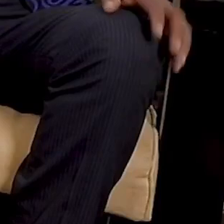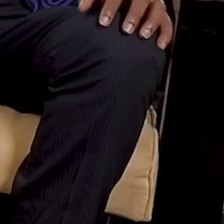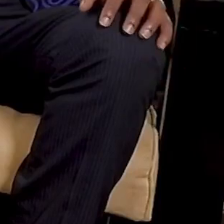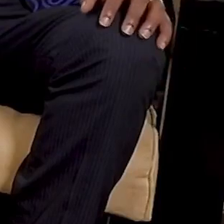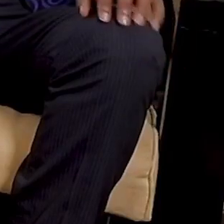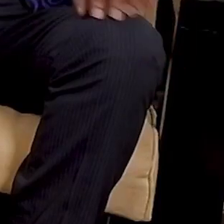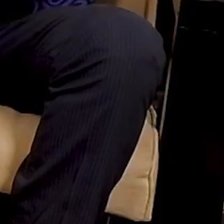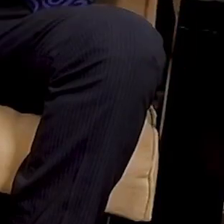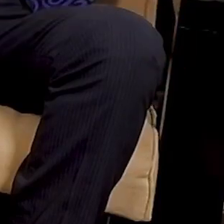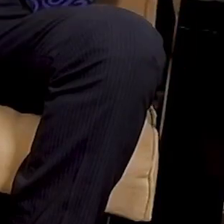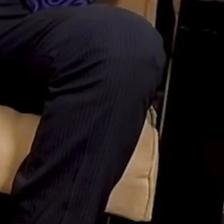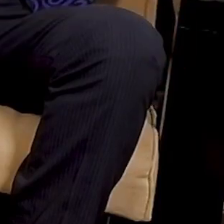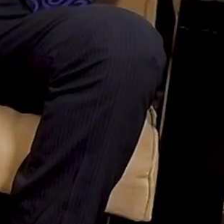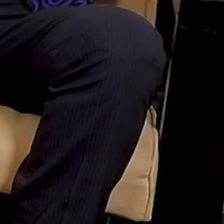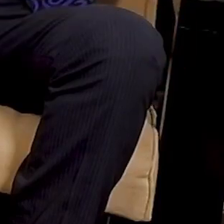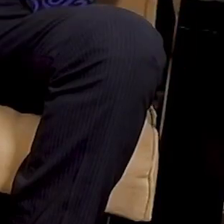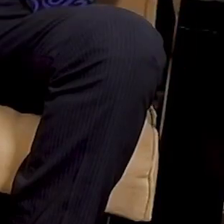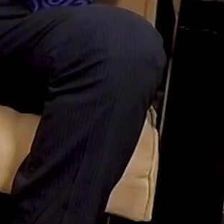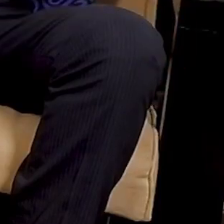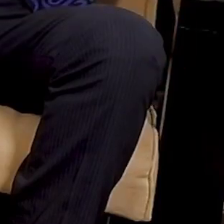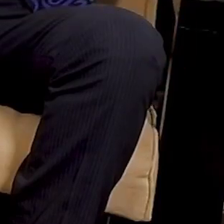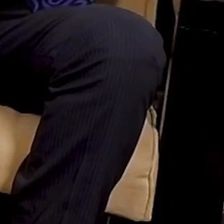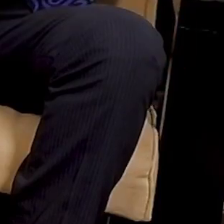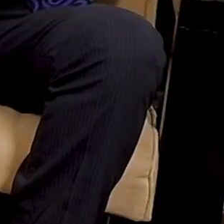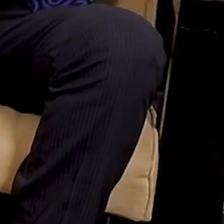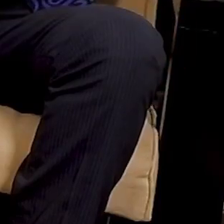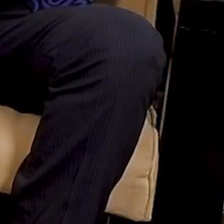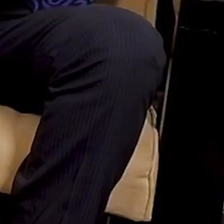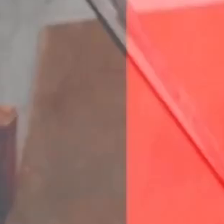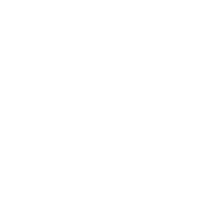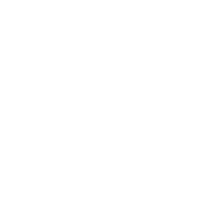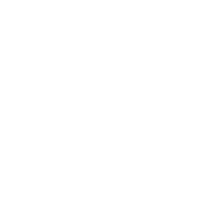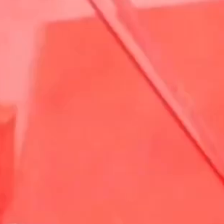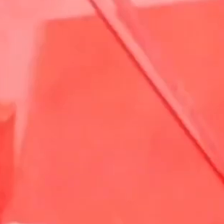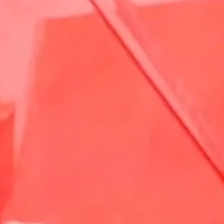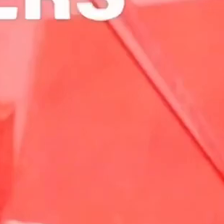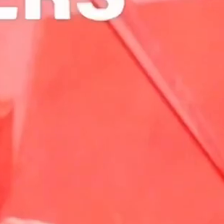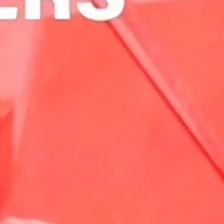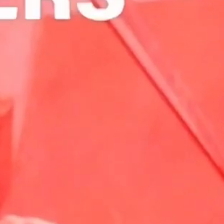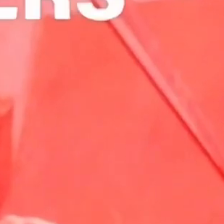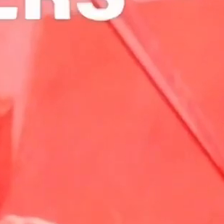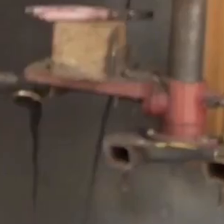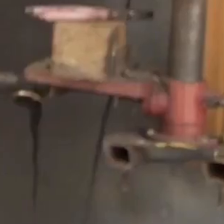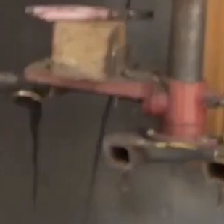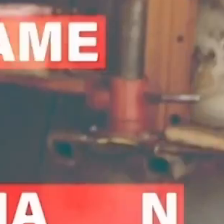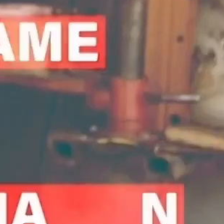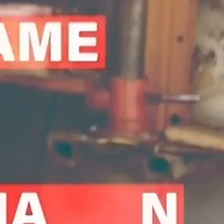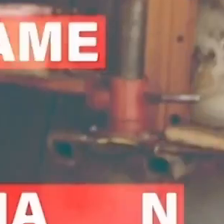are uncomfortable in the sense that you're not clear about what to do.